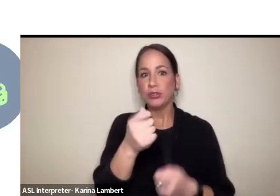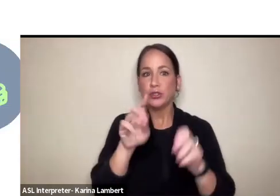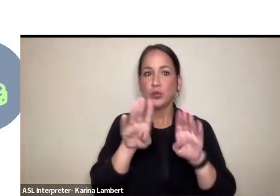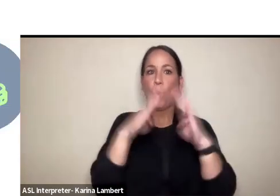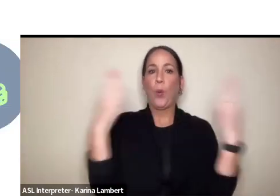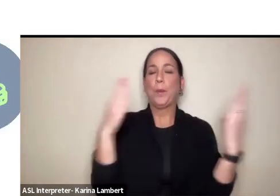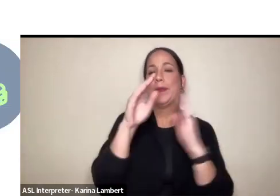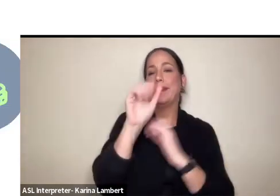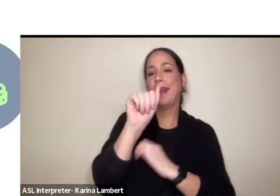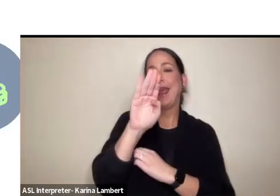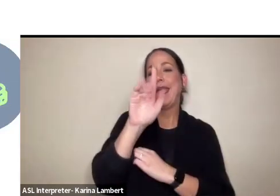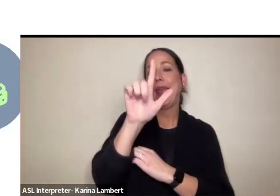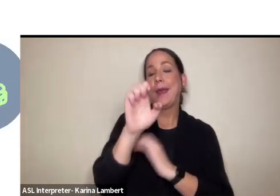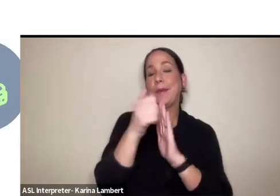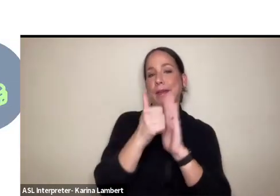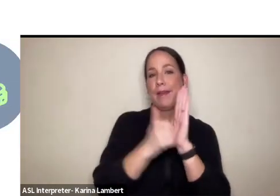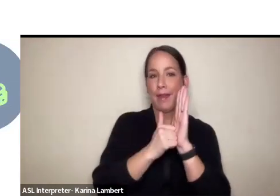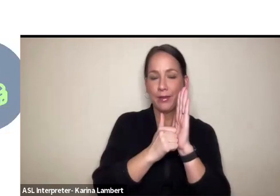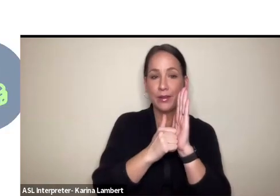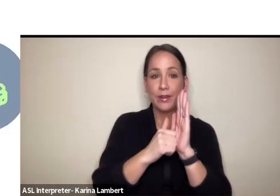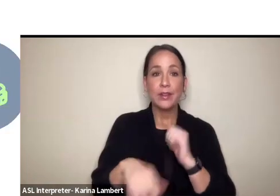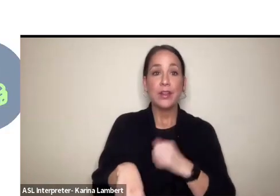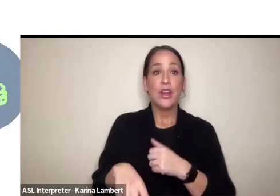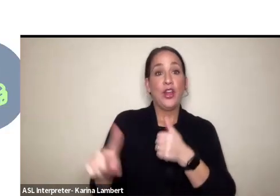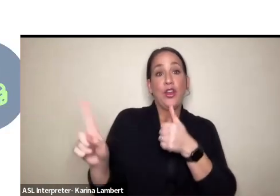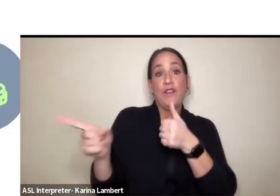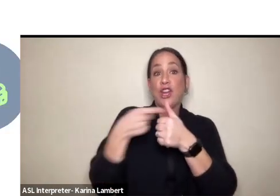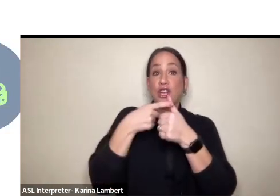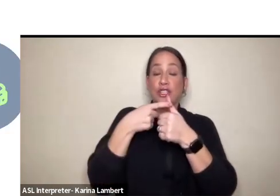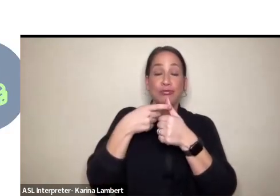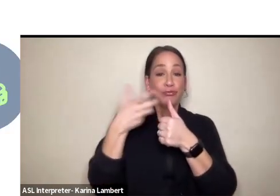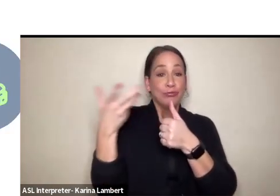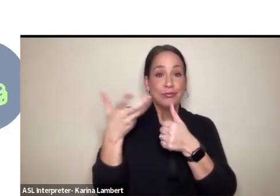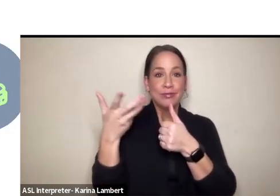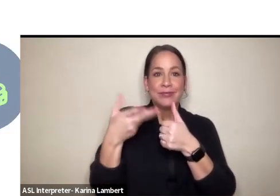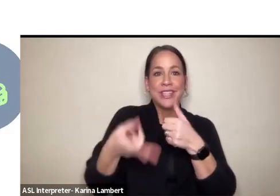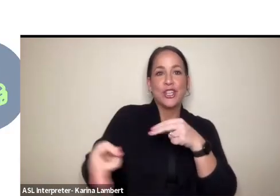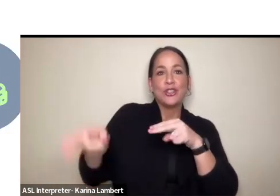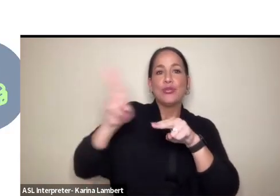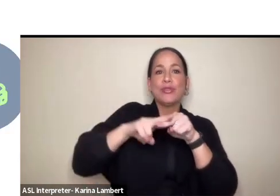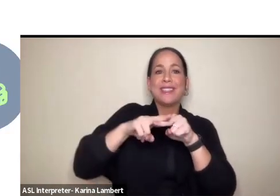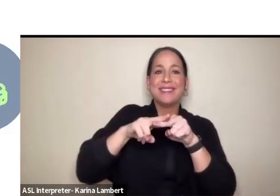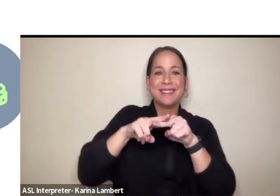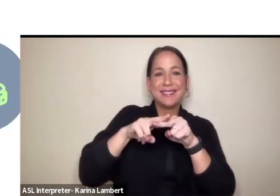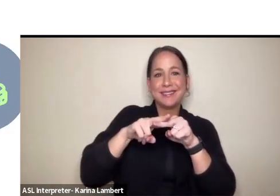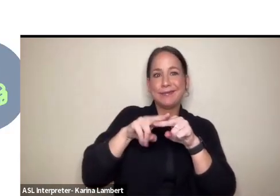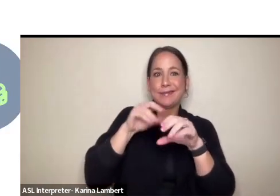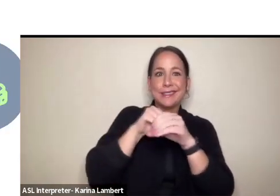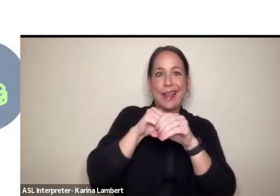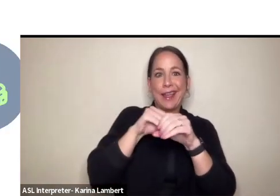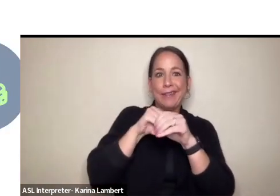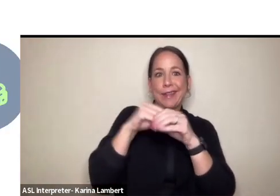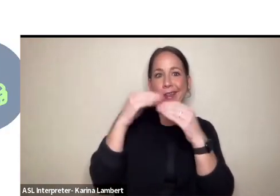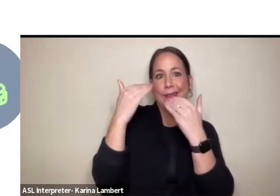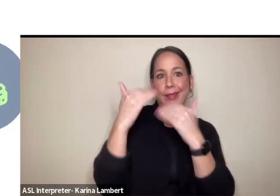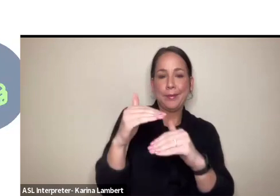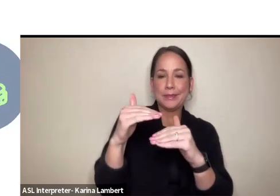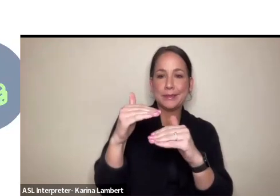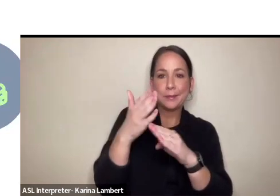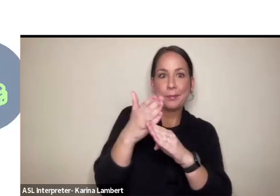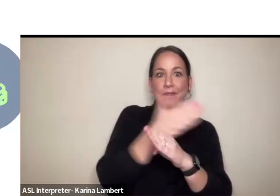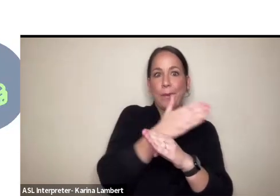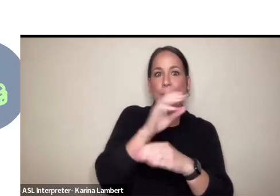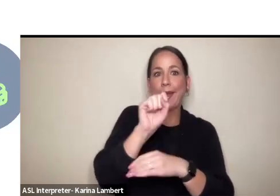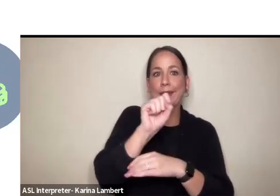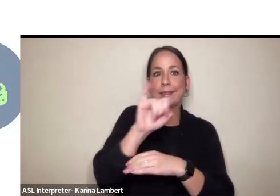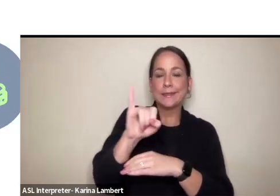accounts. The first one is the one that we've just talked about, and that's being able to increase those saving limits before those SSI